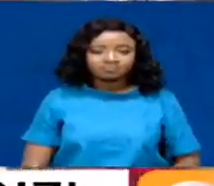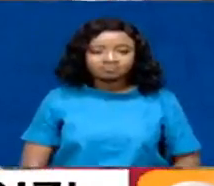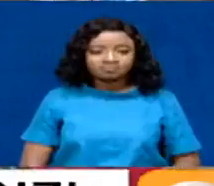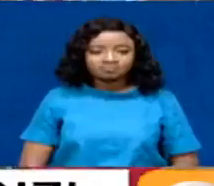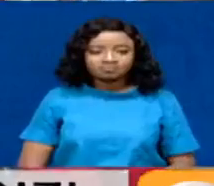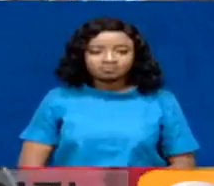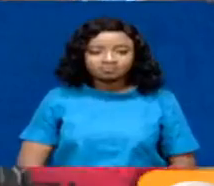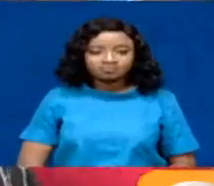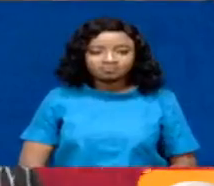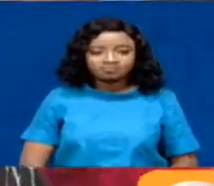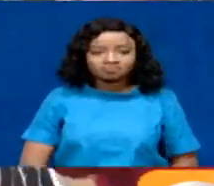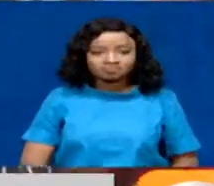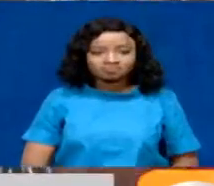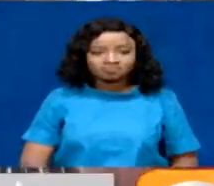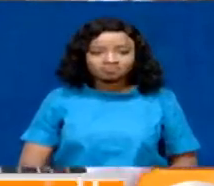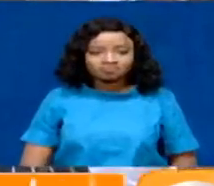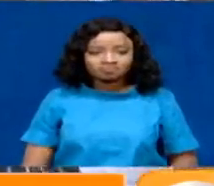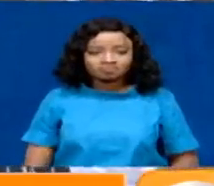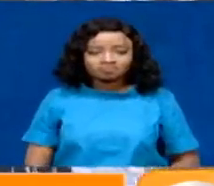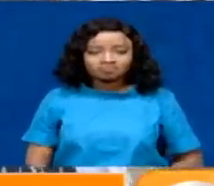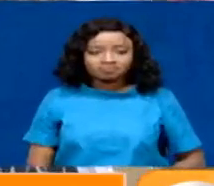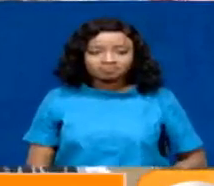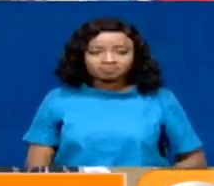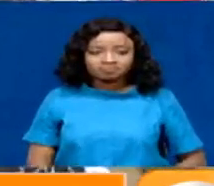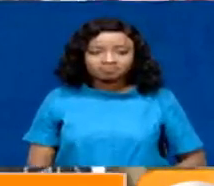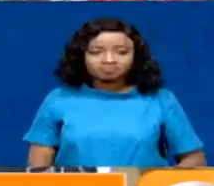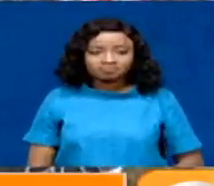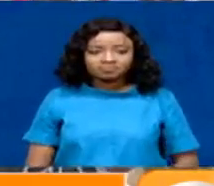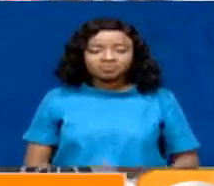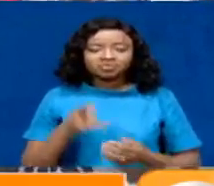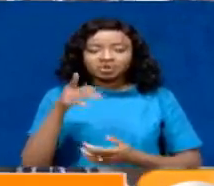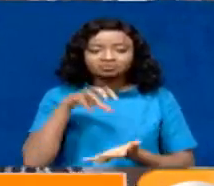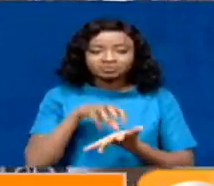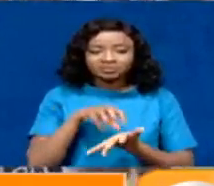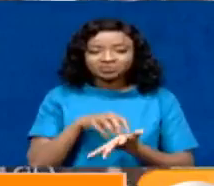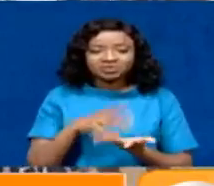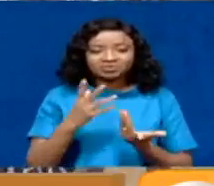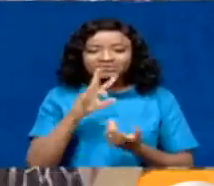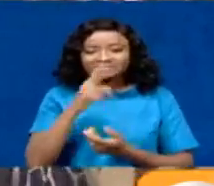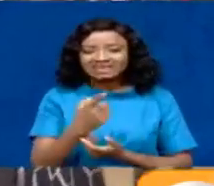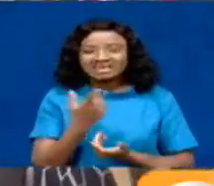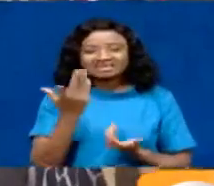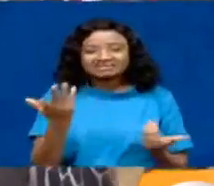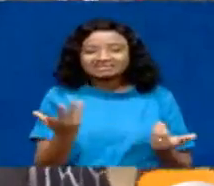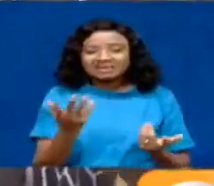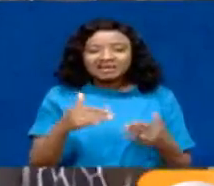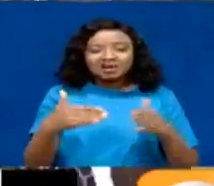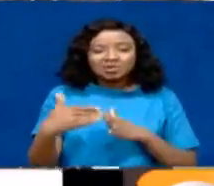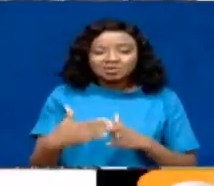The goals that we conceded was not it was just loose backing in a corner situation, and then the second goal was an own goal.